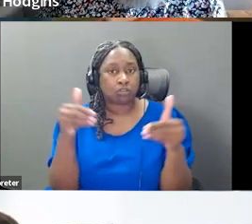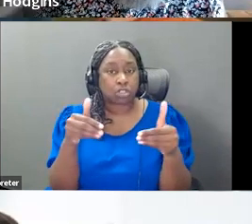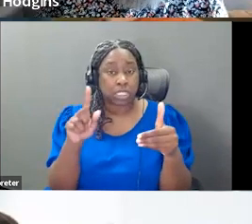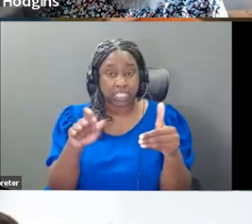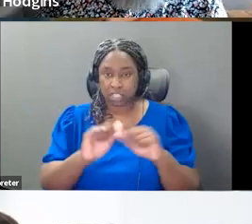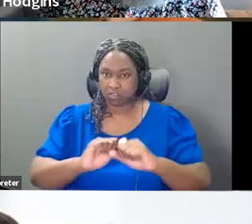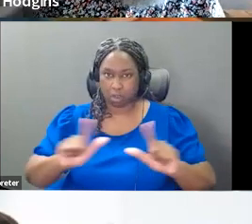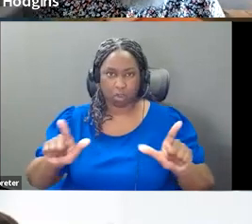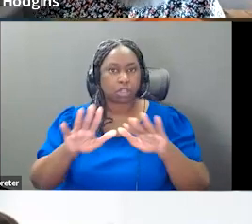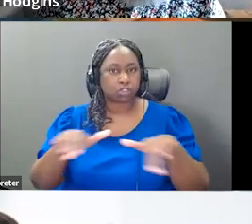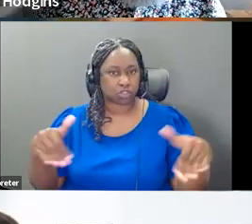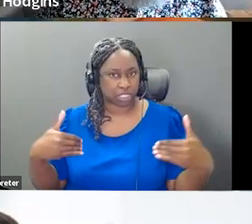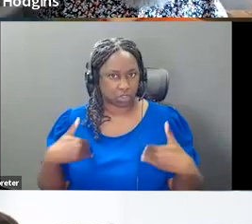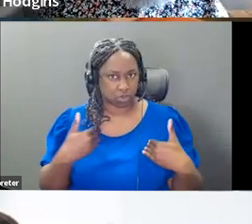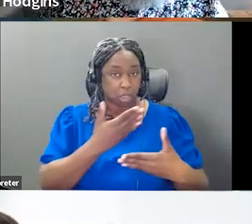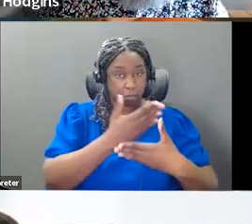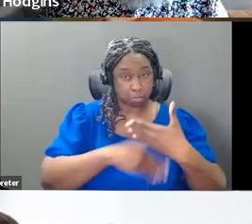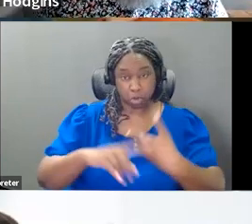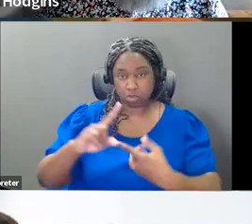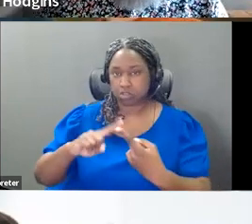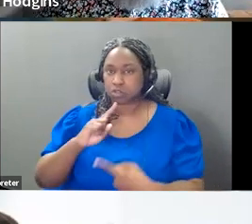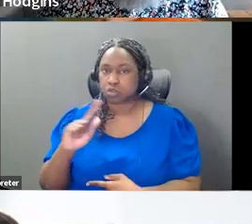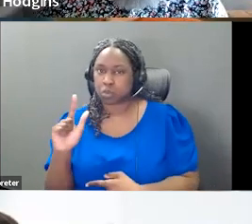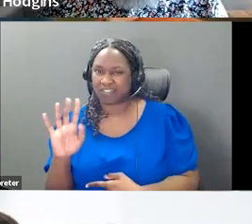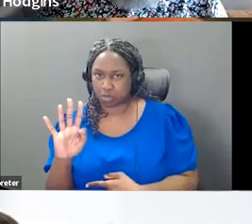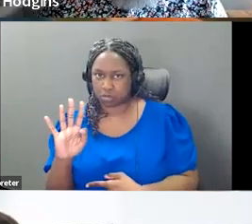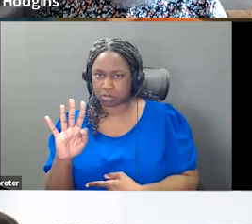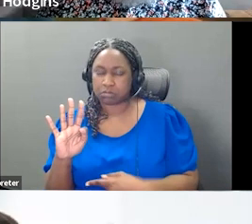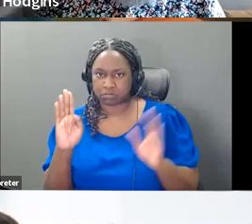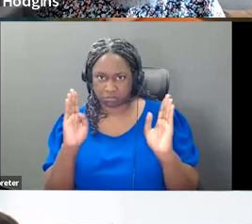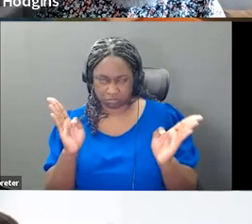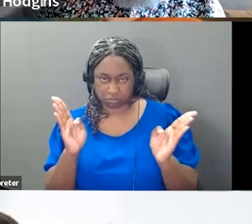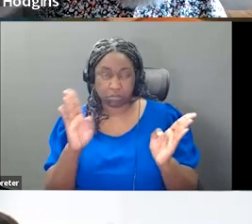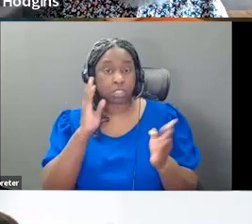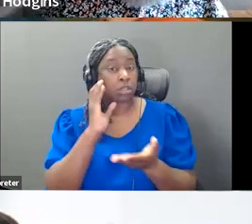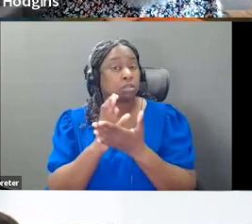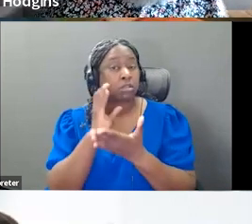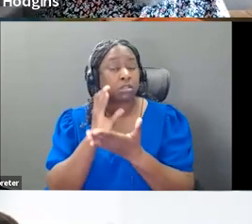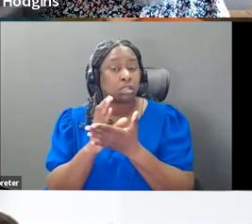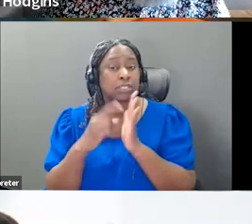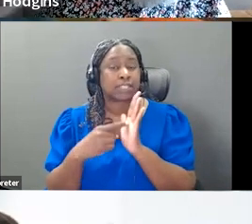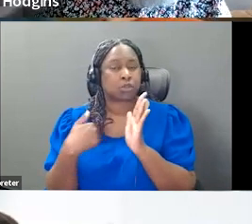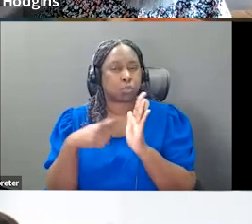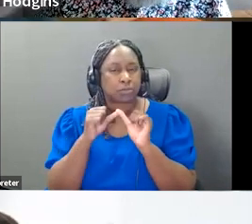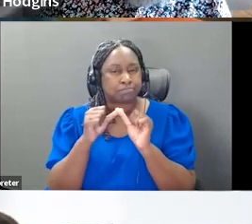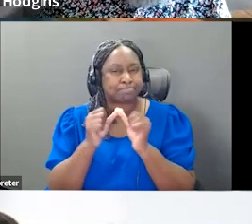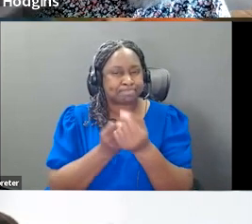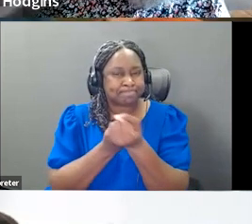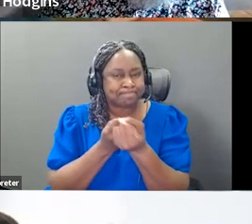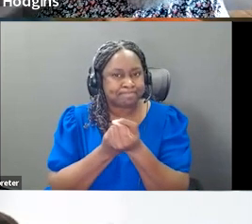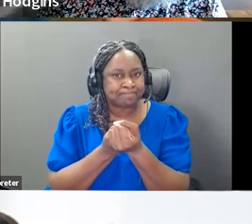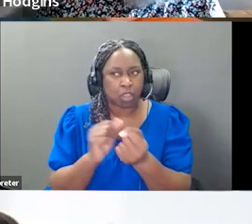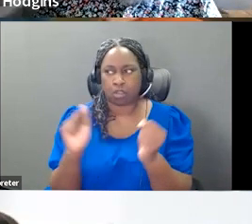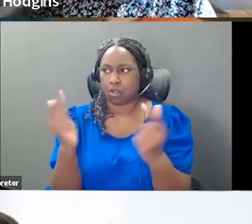all children and youth, birth through age 24. And so we count on the images in the data book to signal our ongoing commitment to the success of all children.